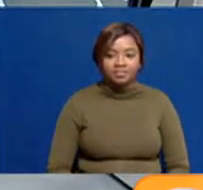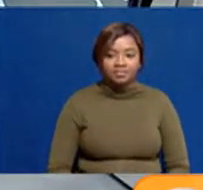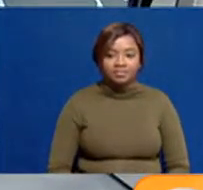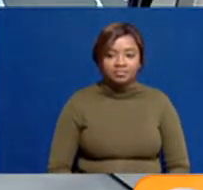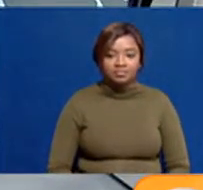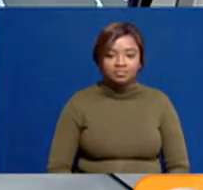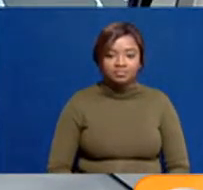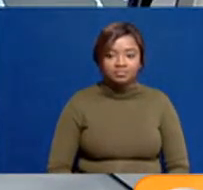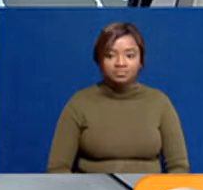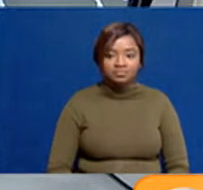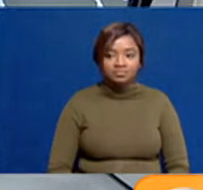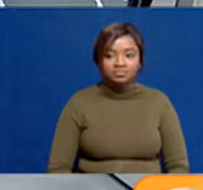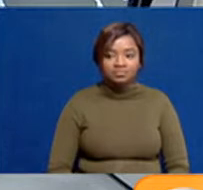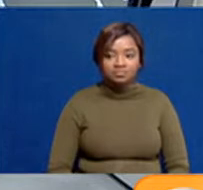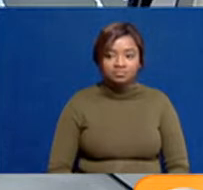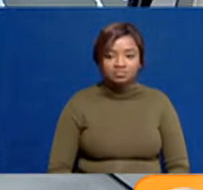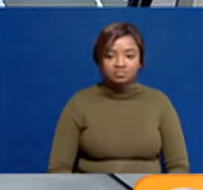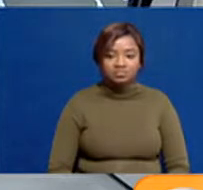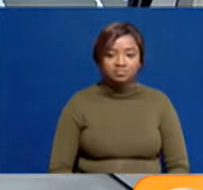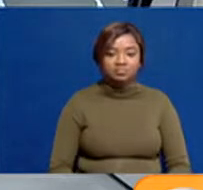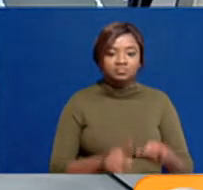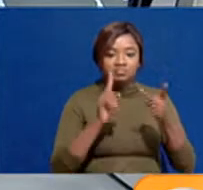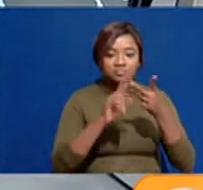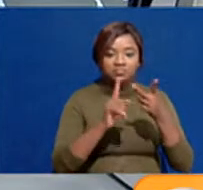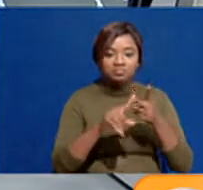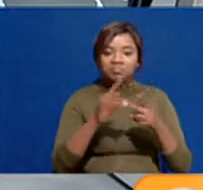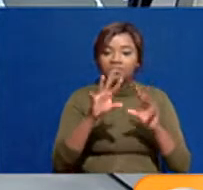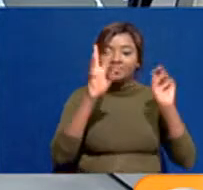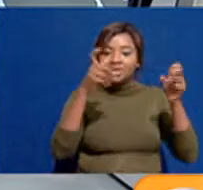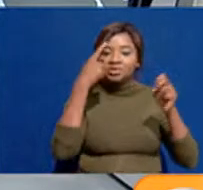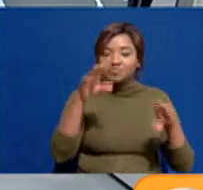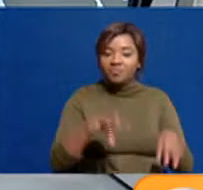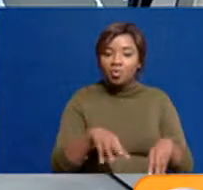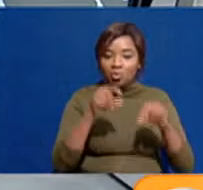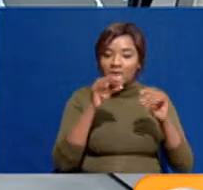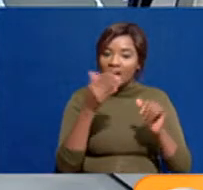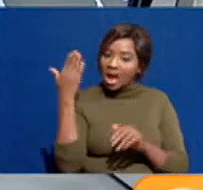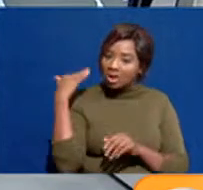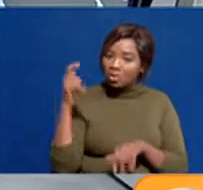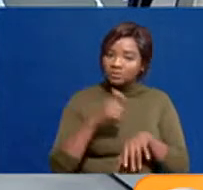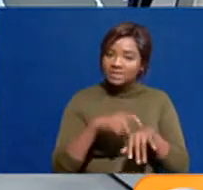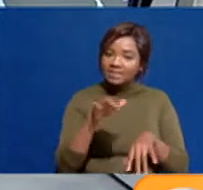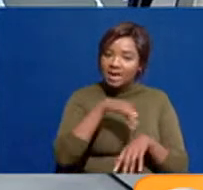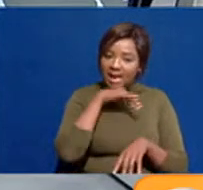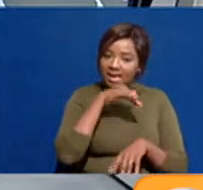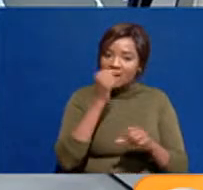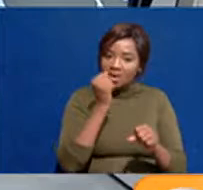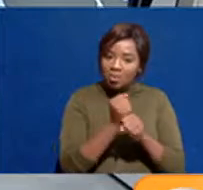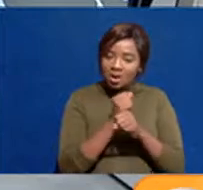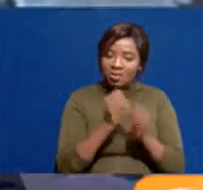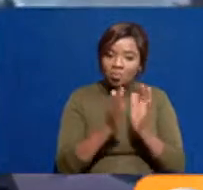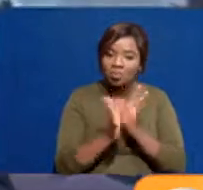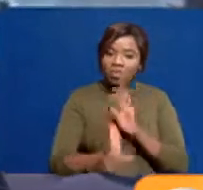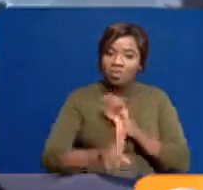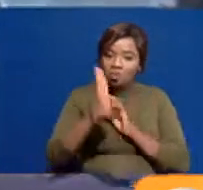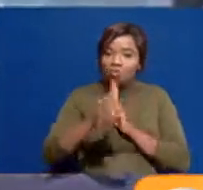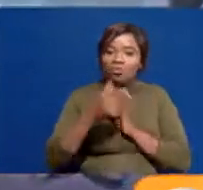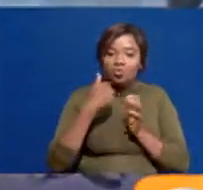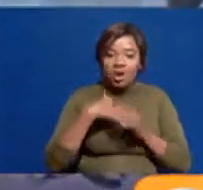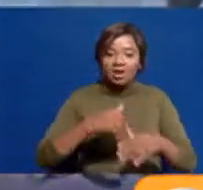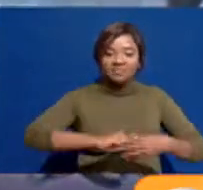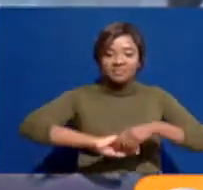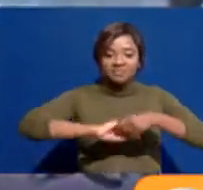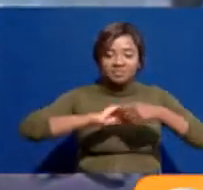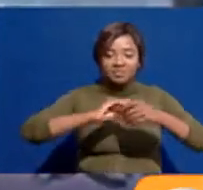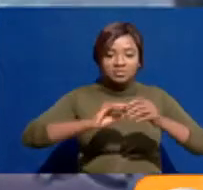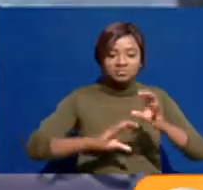law. Number two, let me just rebut on one quick thing on the issue of unga. We had subsidies. Those subsidies brought unga down to 100 shillings.